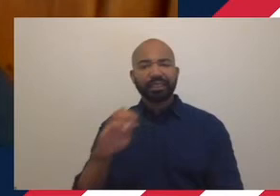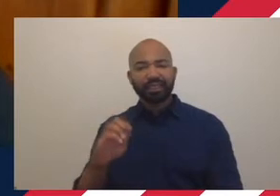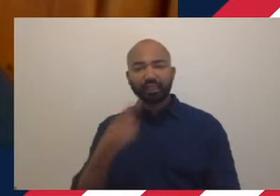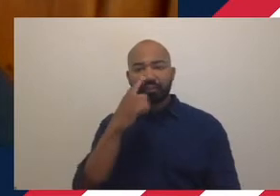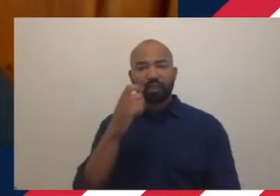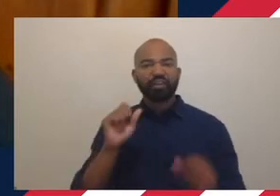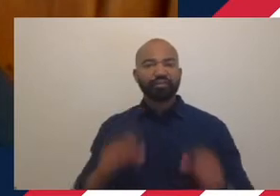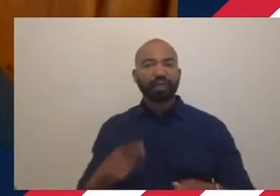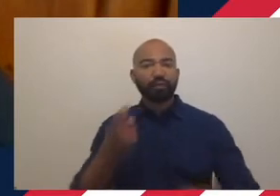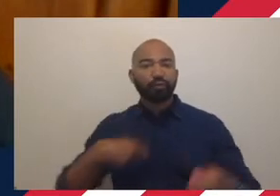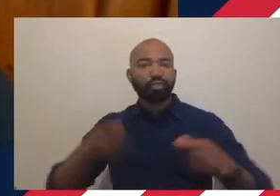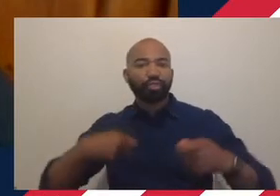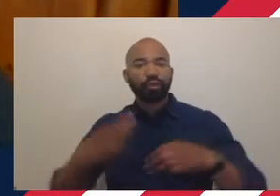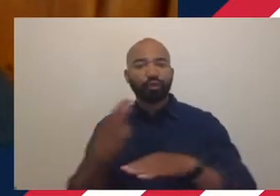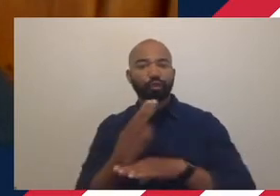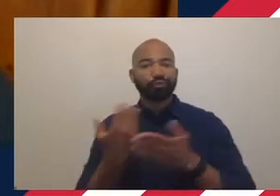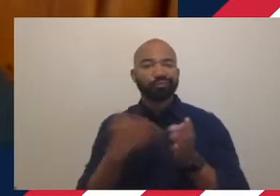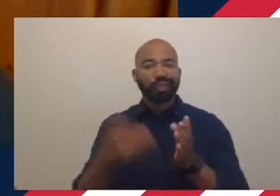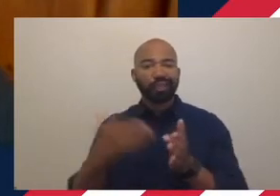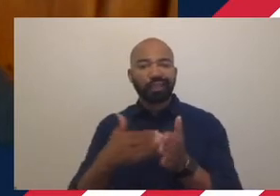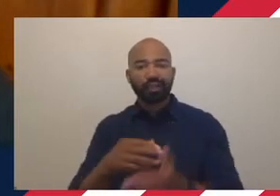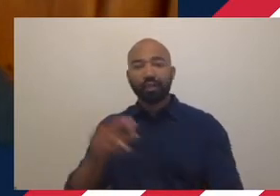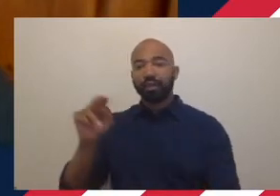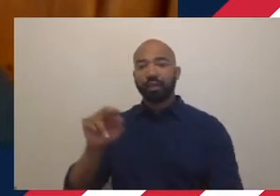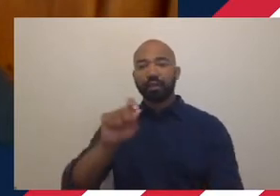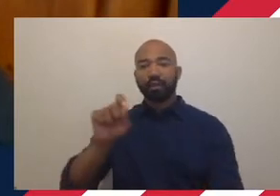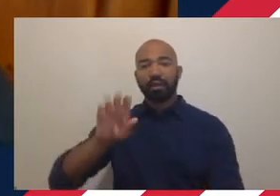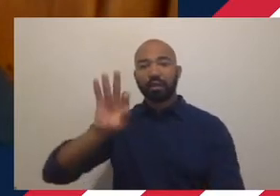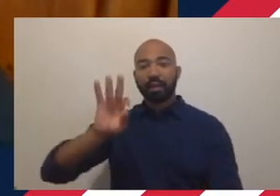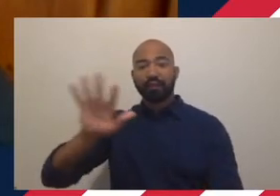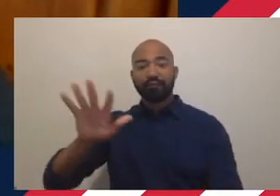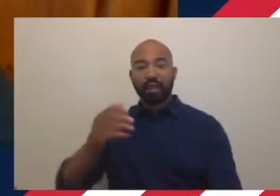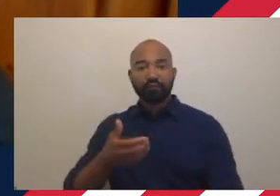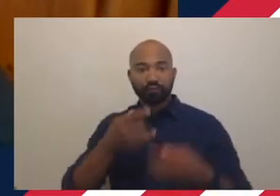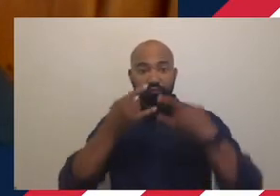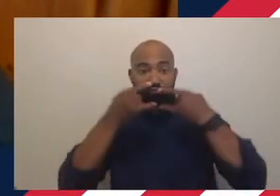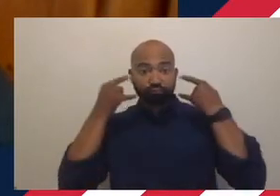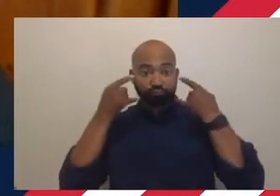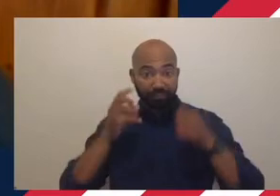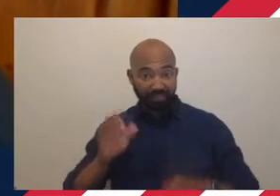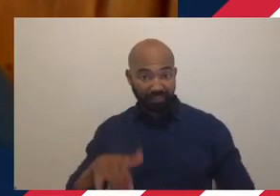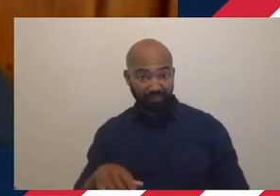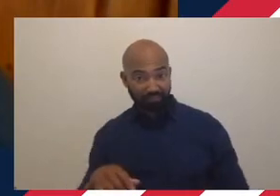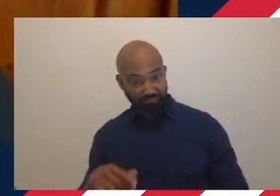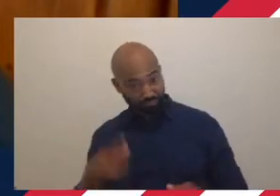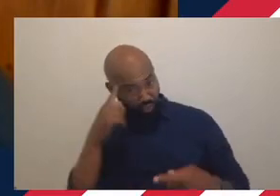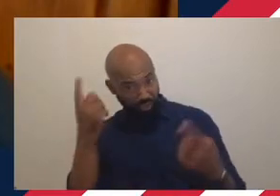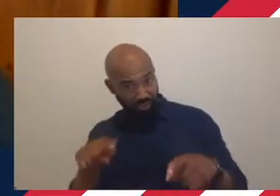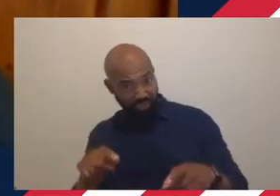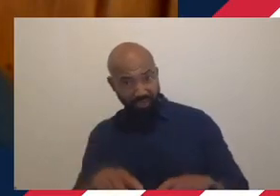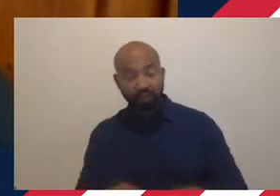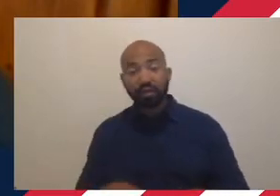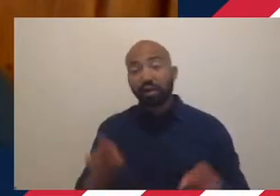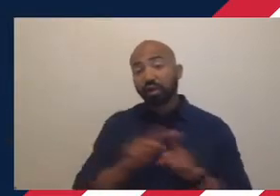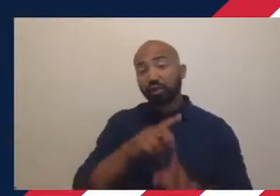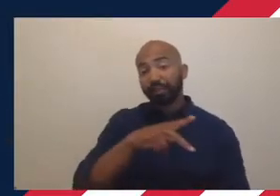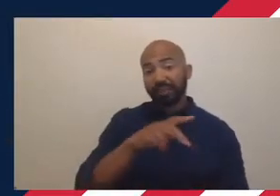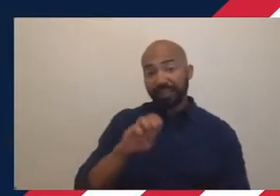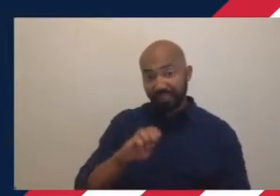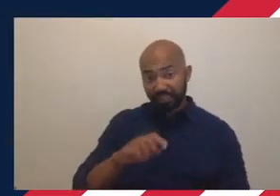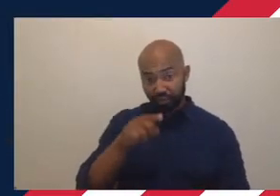N95 respirators. Do you agree with that? And are you getting the PPE that you need right now?